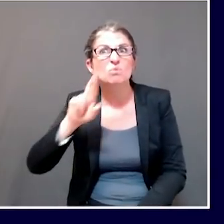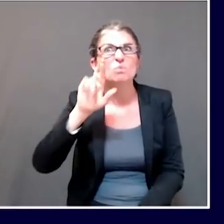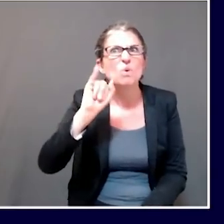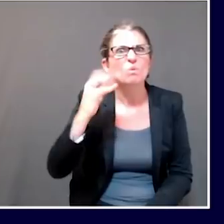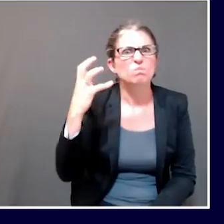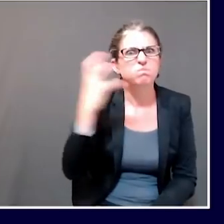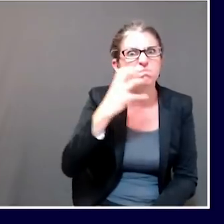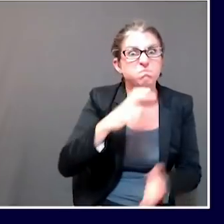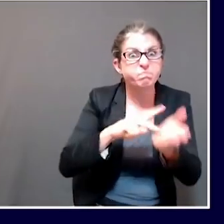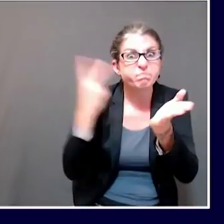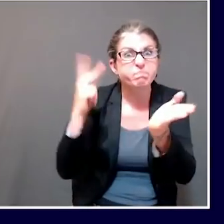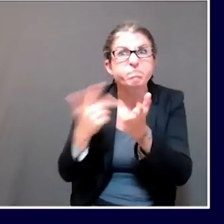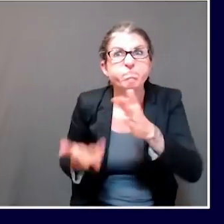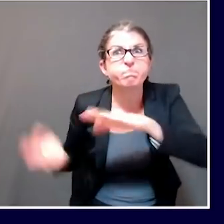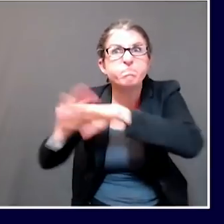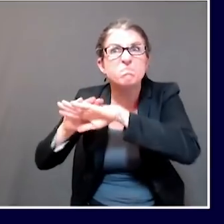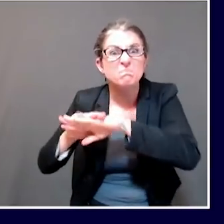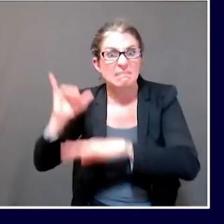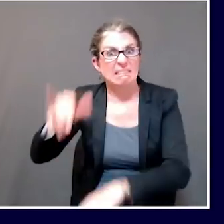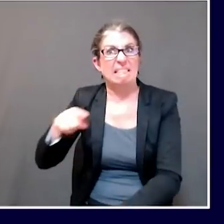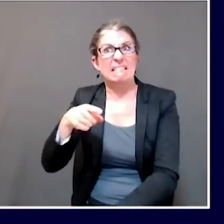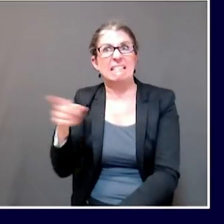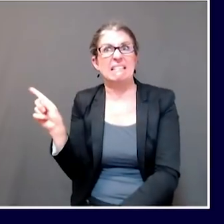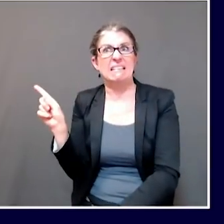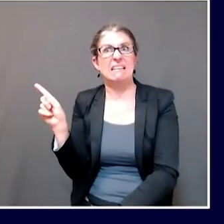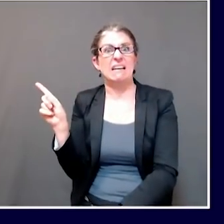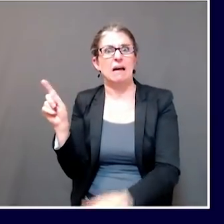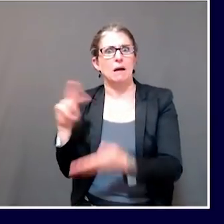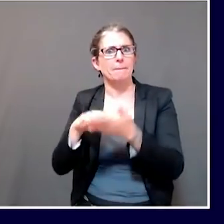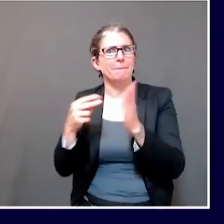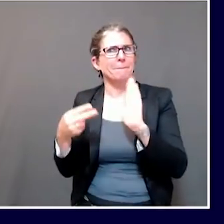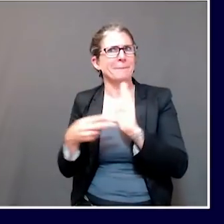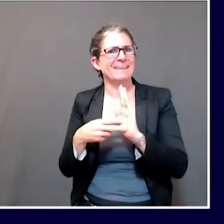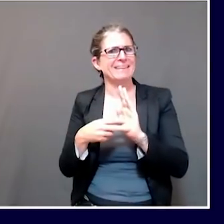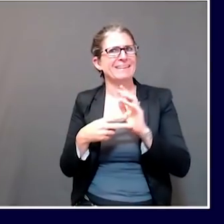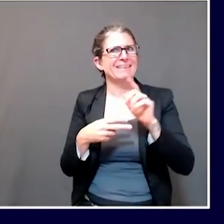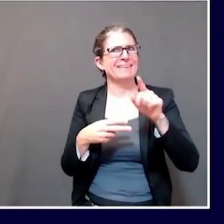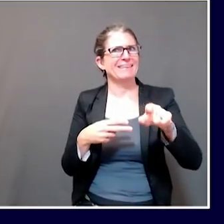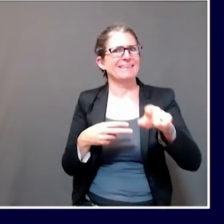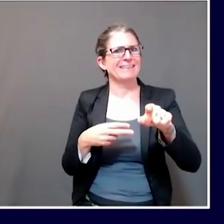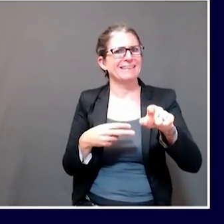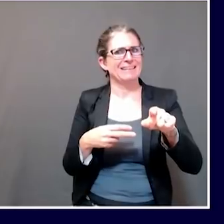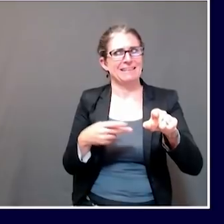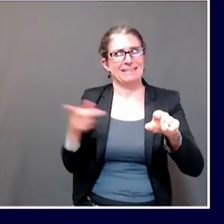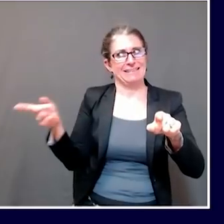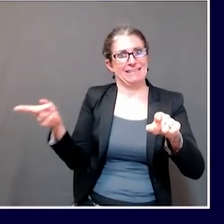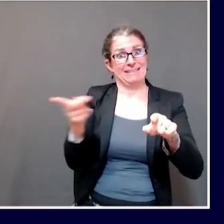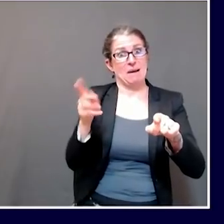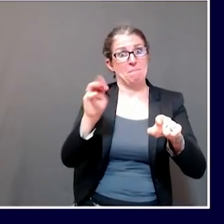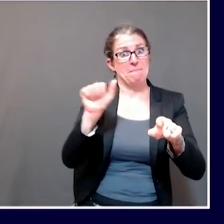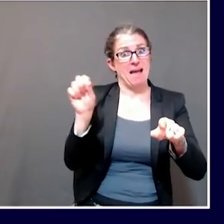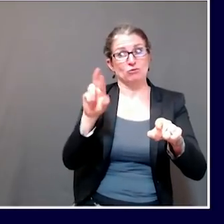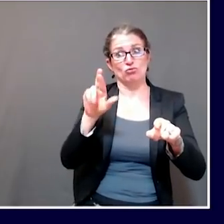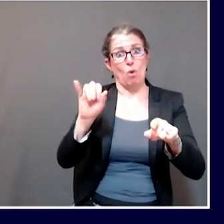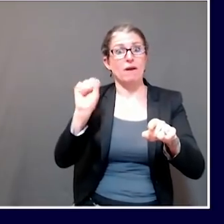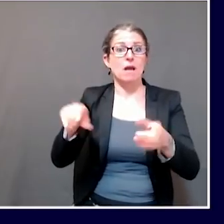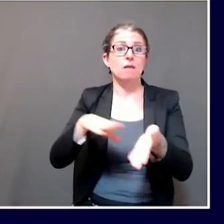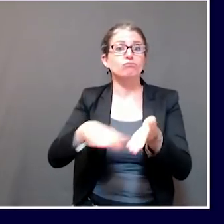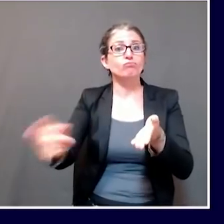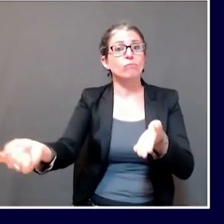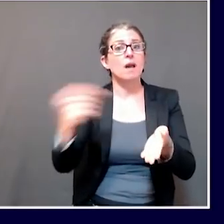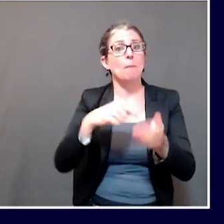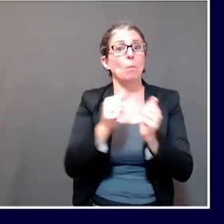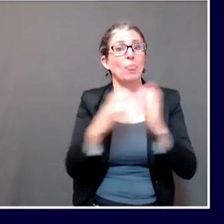they have easier access into the state. But with states like New Jersey that have